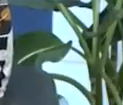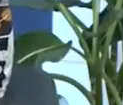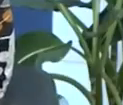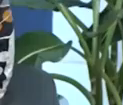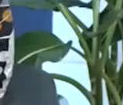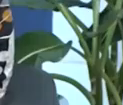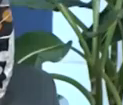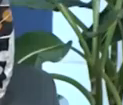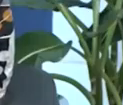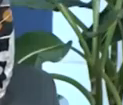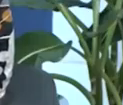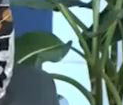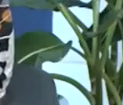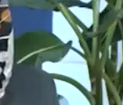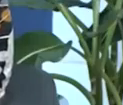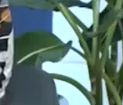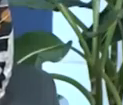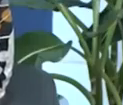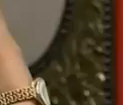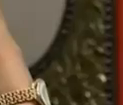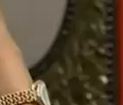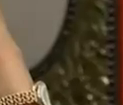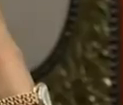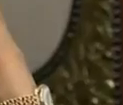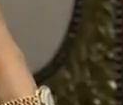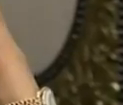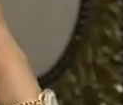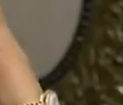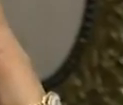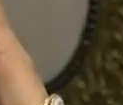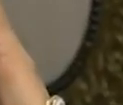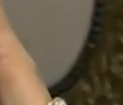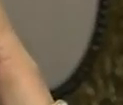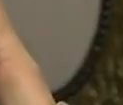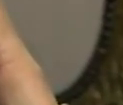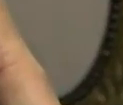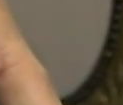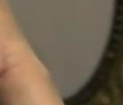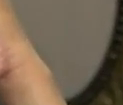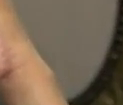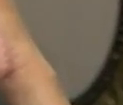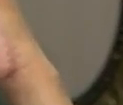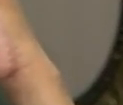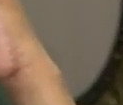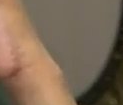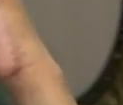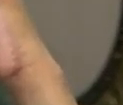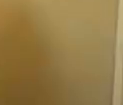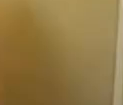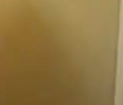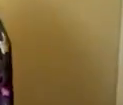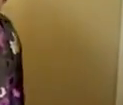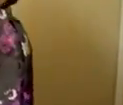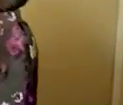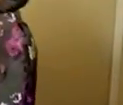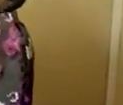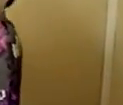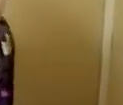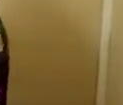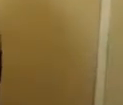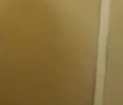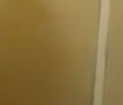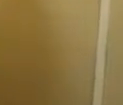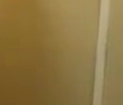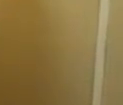waste a lot of time as people, sometimes. Women who have experienced it all. Who is Esther? When you're a CEO,